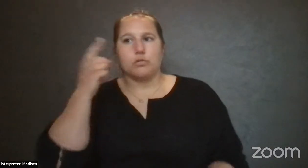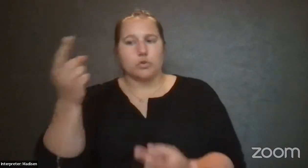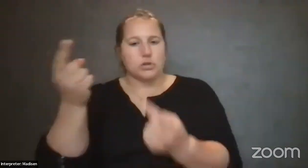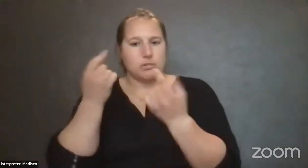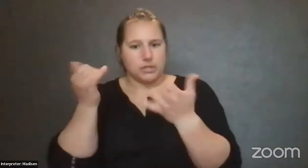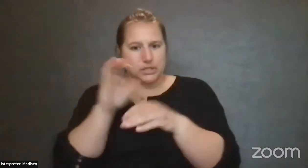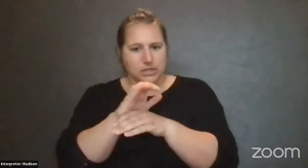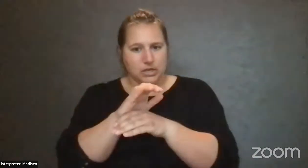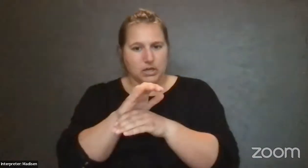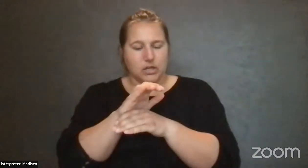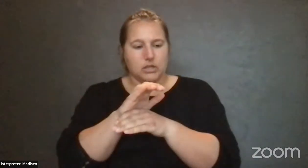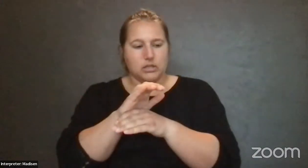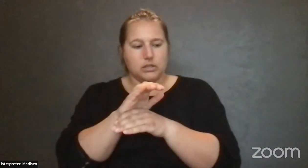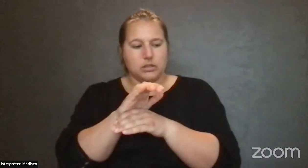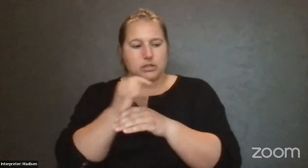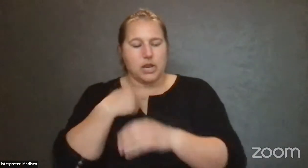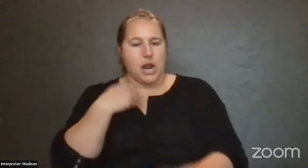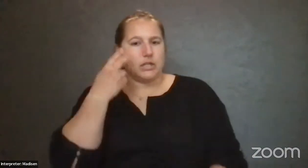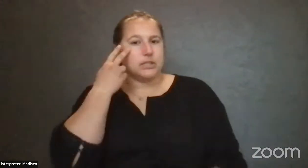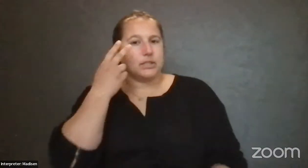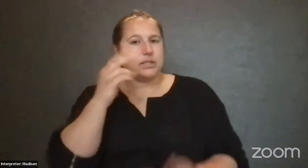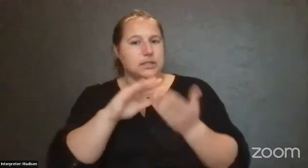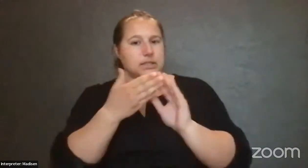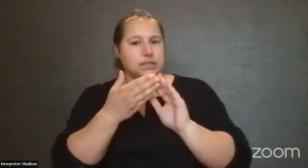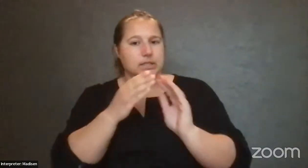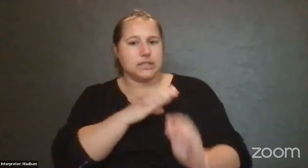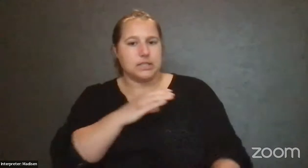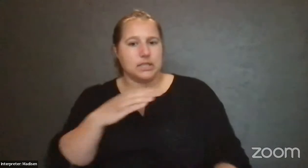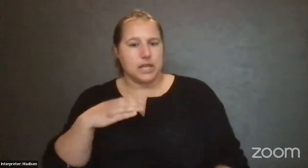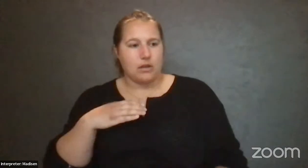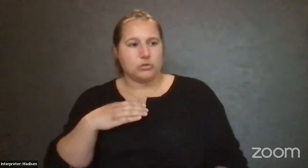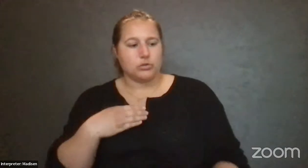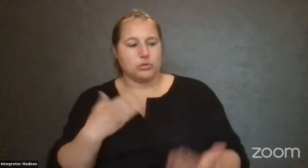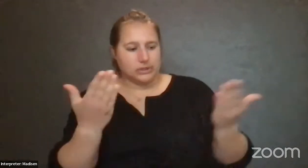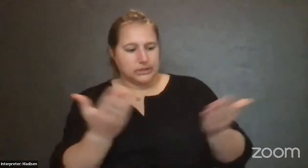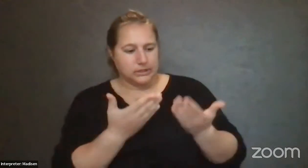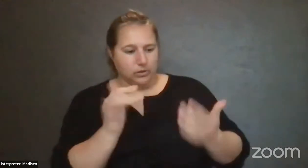I see the City Council is very well represented.